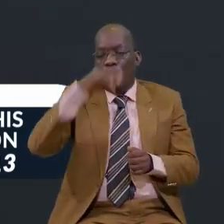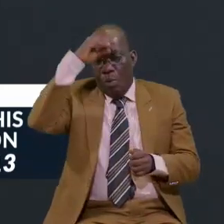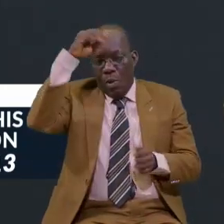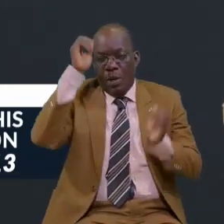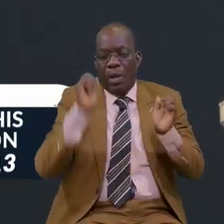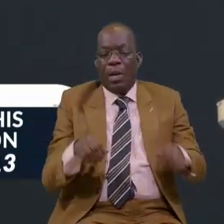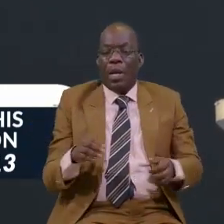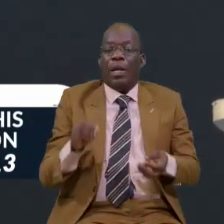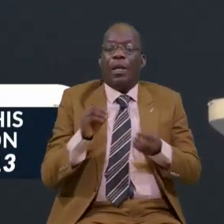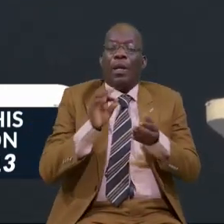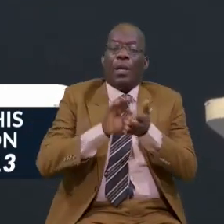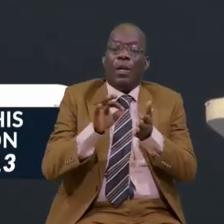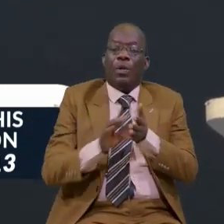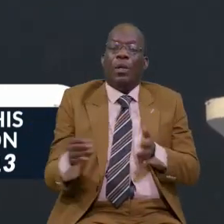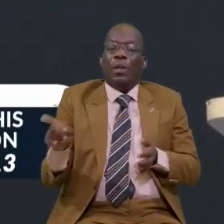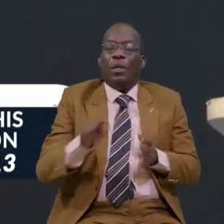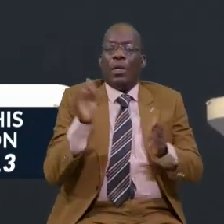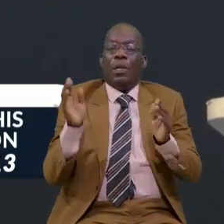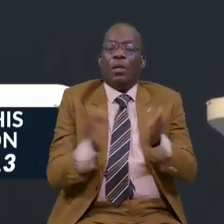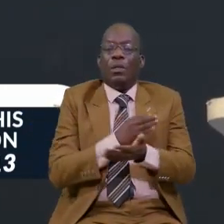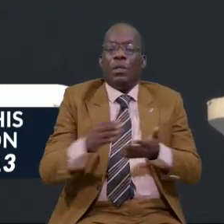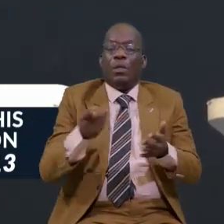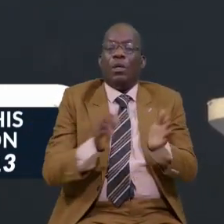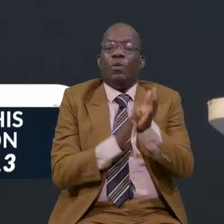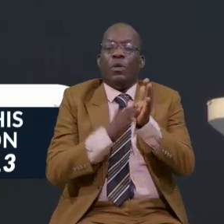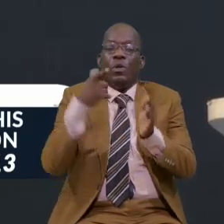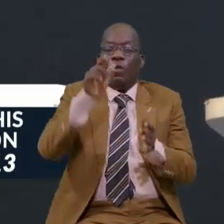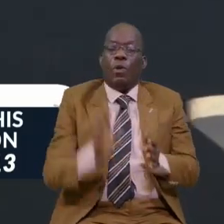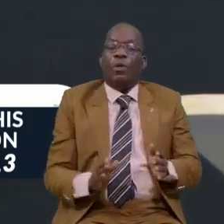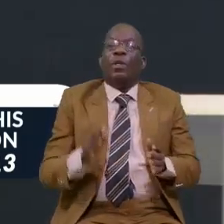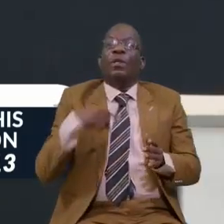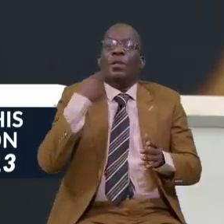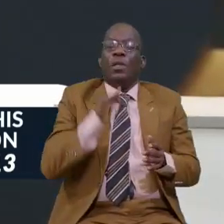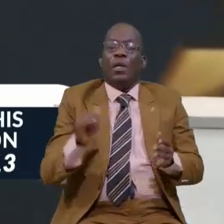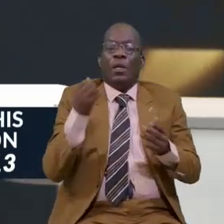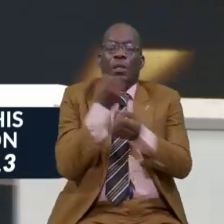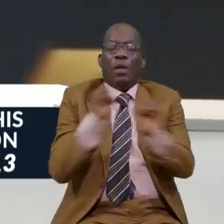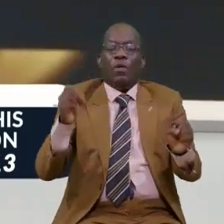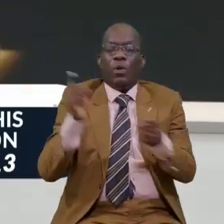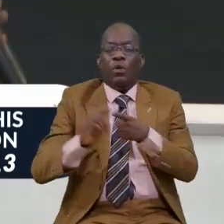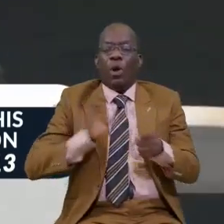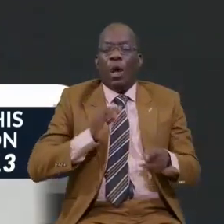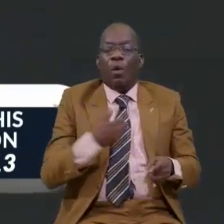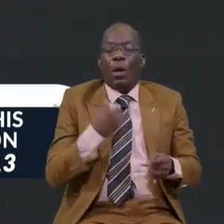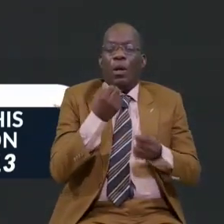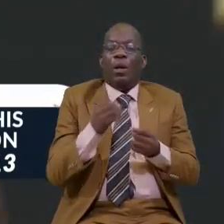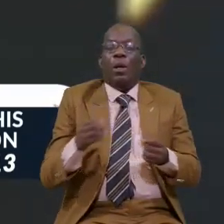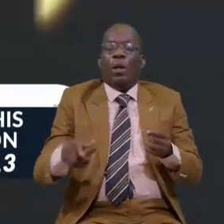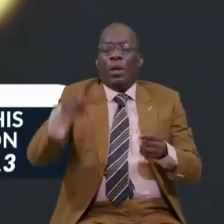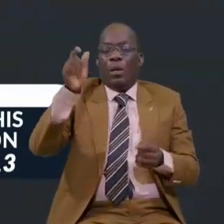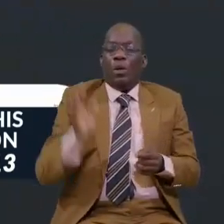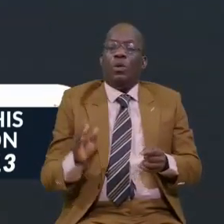singing the praises of God and singing salvation unto our God. And then one of the four